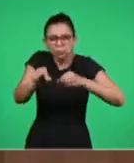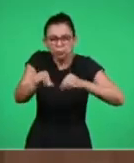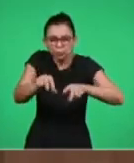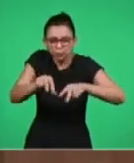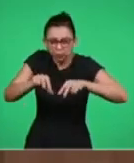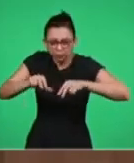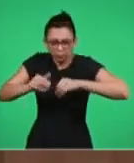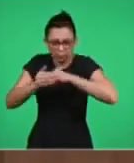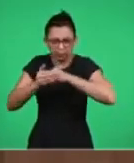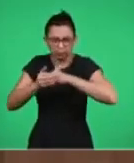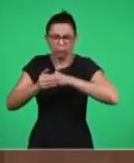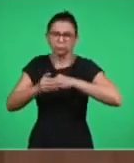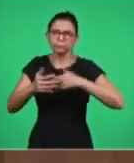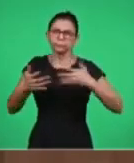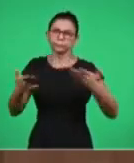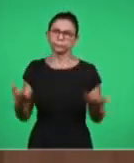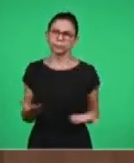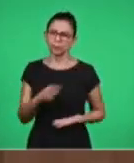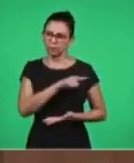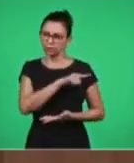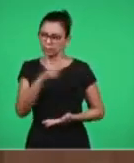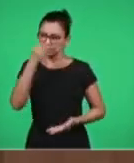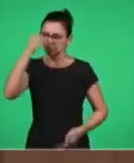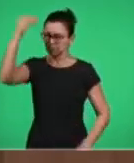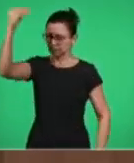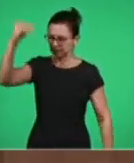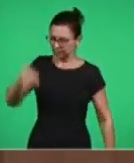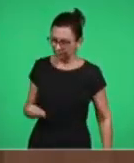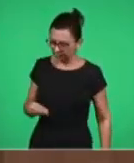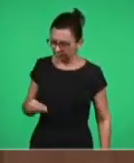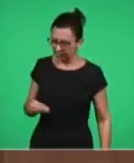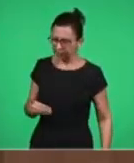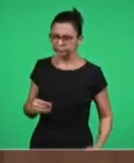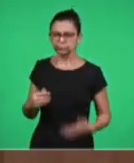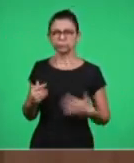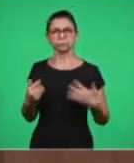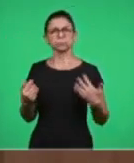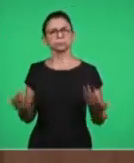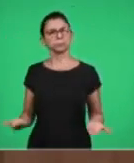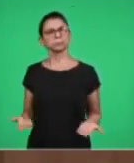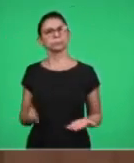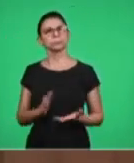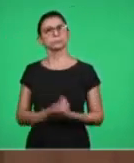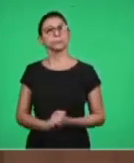desert for 2,000 years. It was a prophecy that was being fulfilled faithfully.